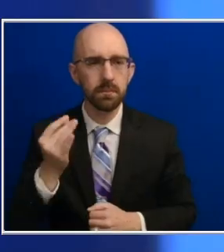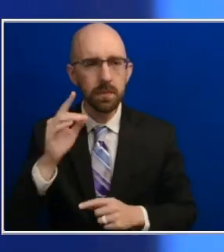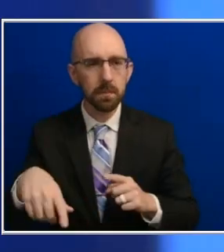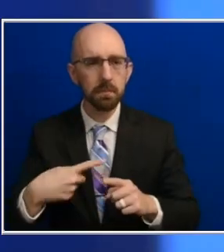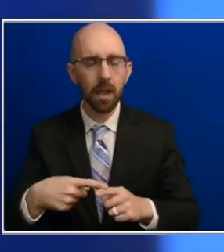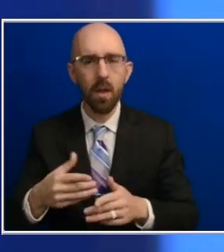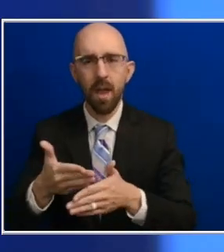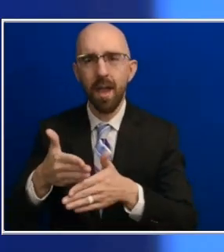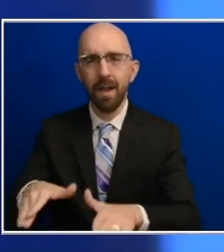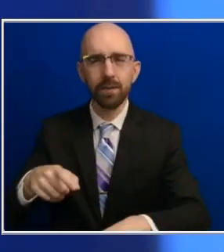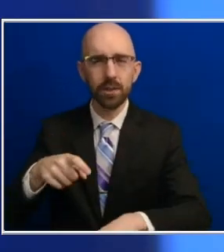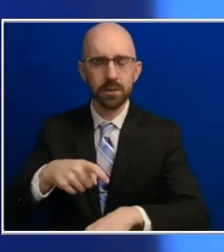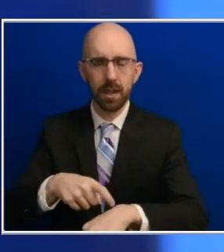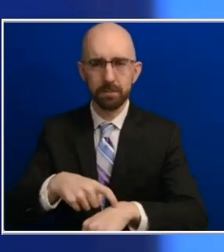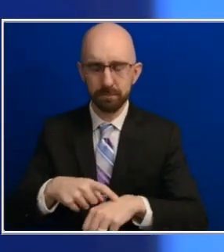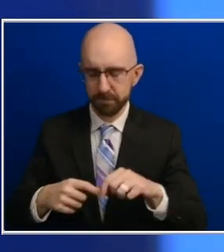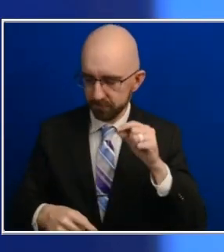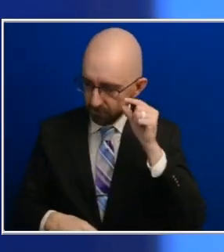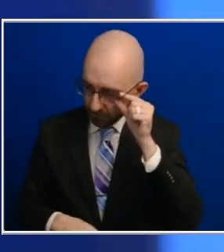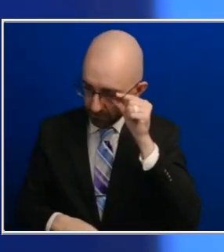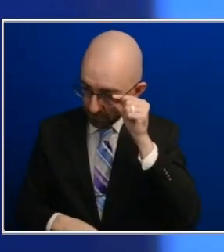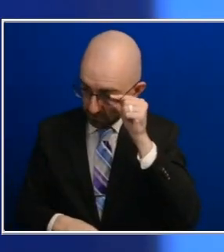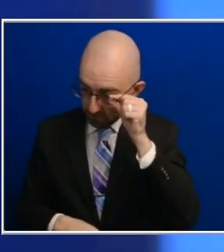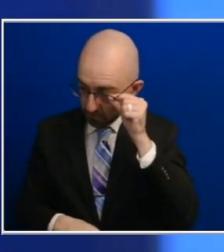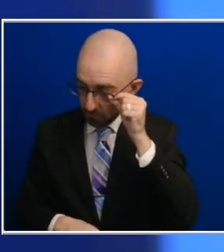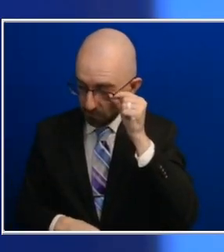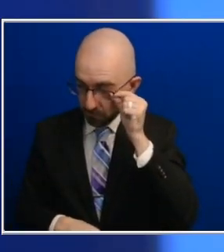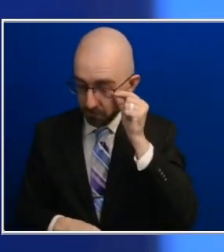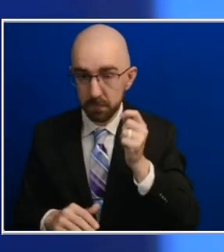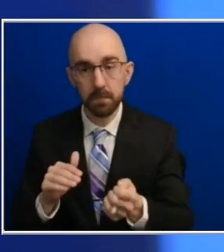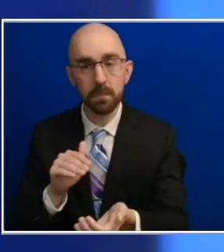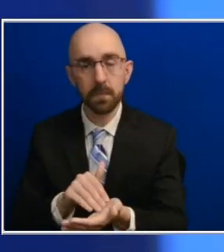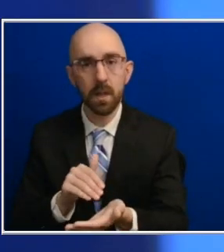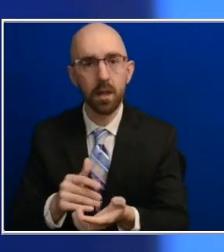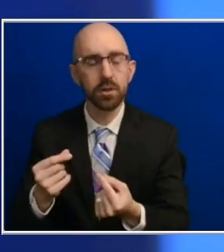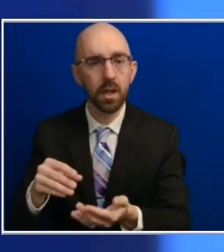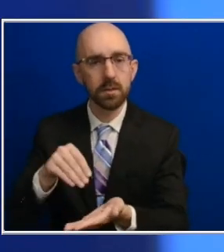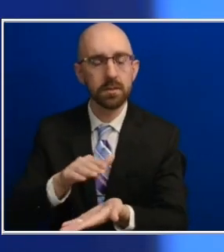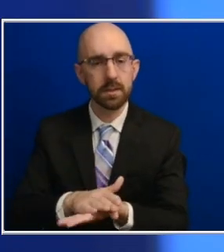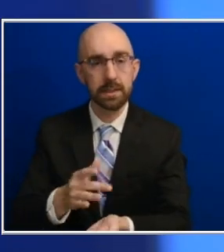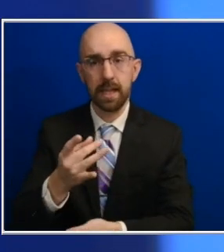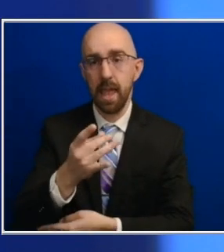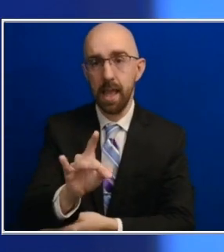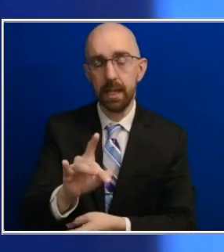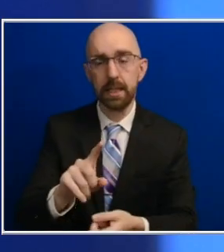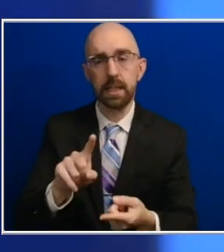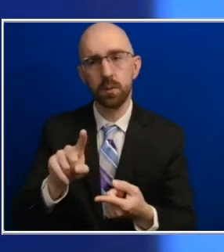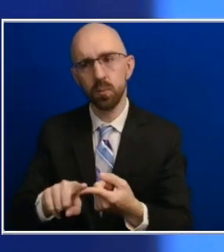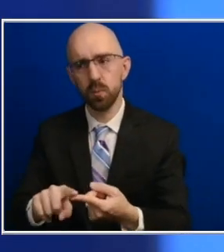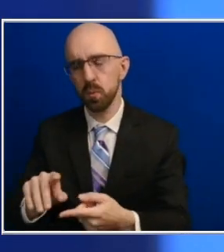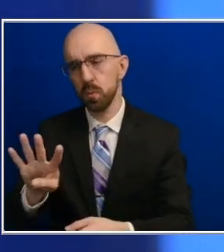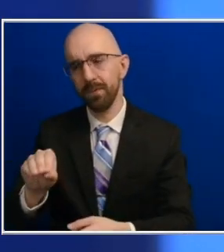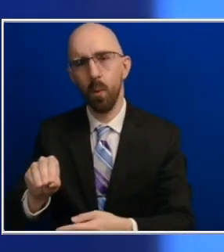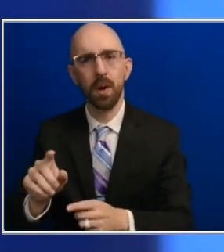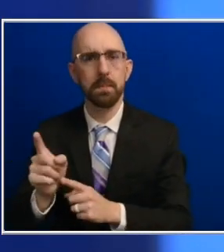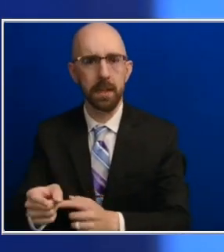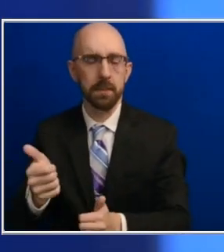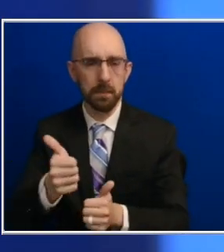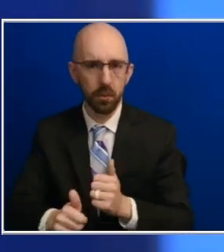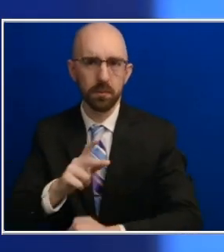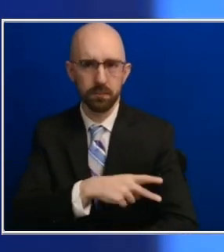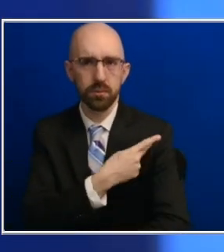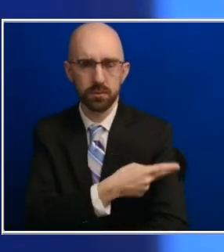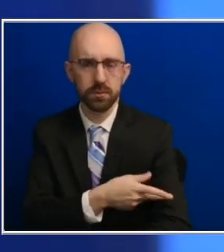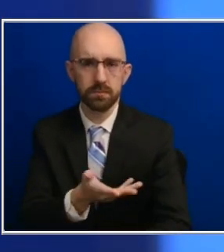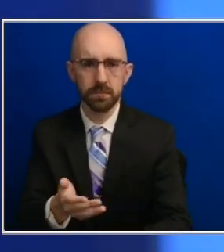a physician spends doing documentation. It ranges anywhere from 18 to 40 minutes per patient. And it depends